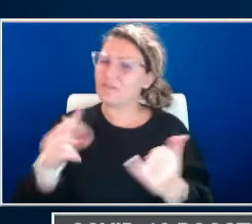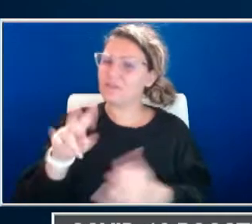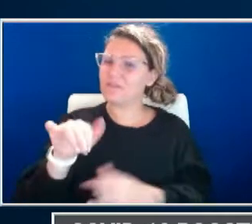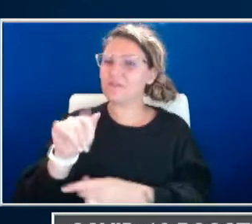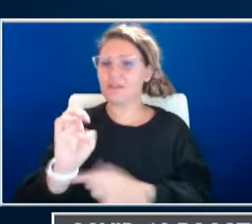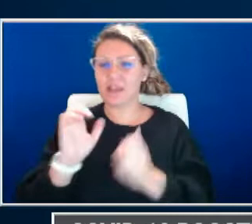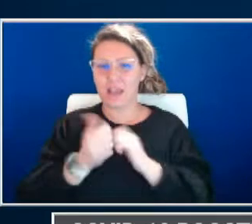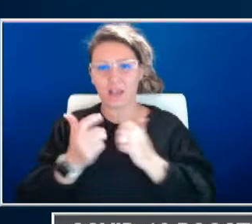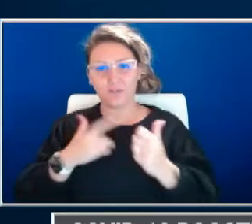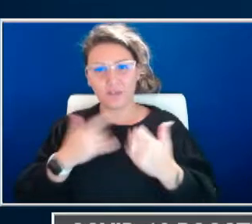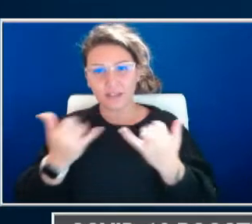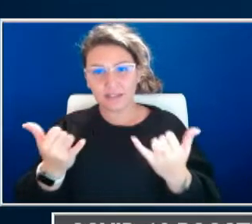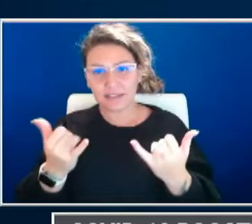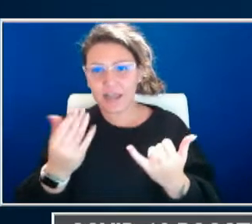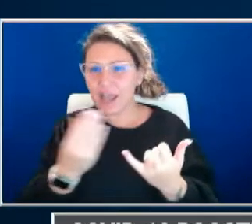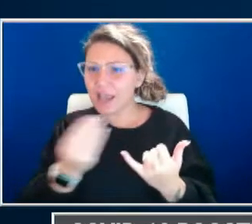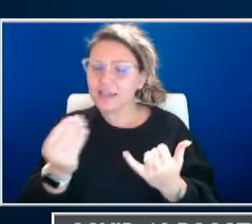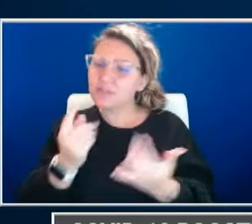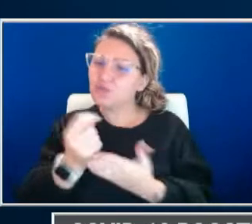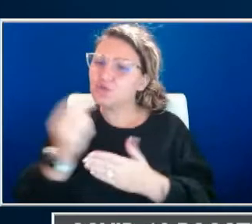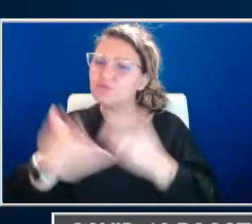where are you in your treatment process?